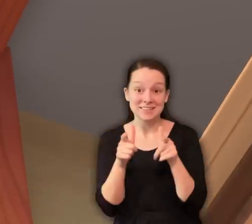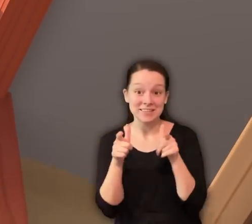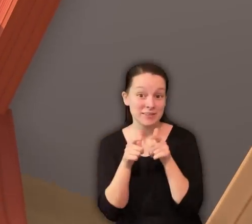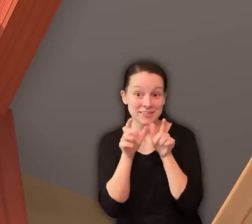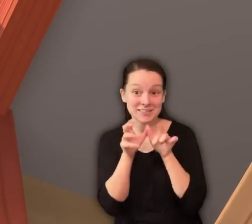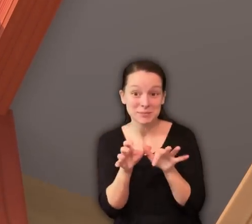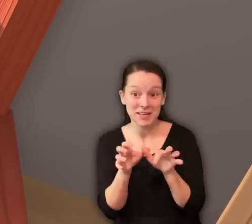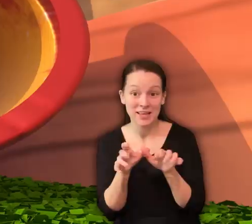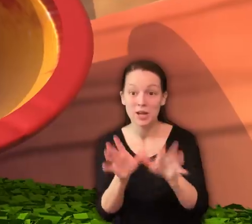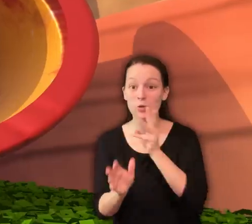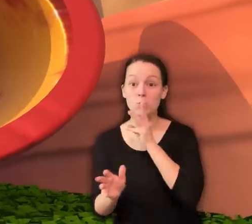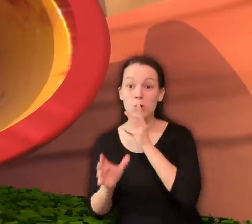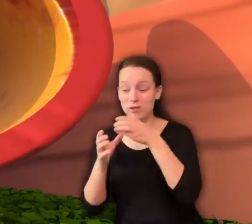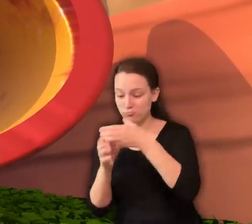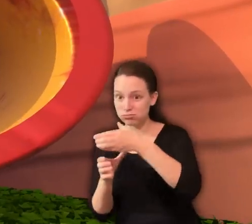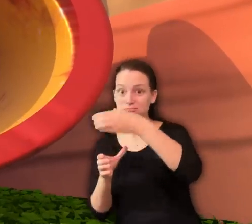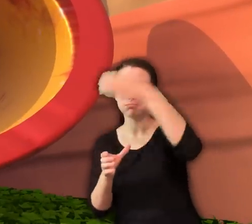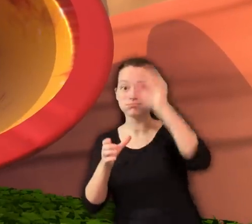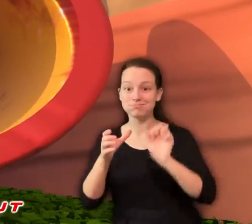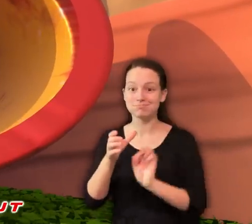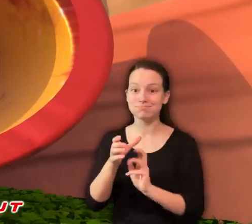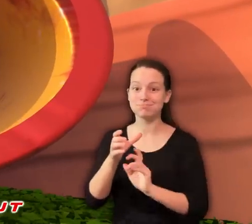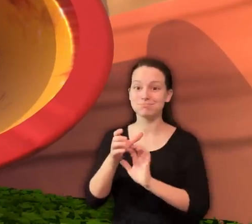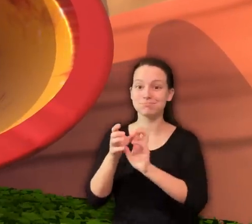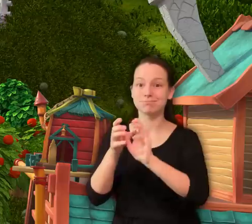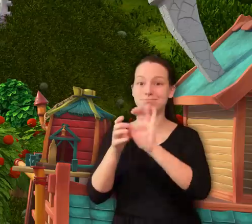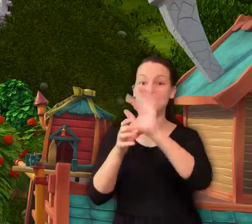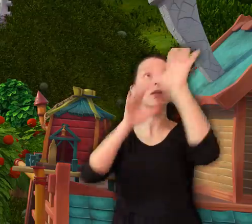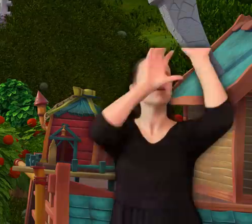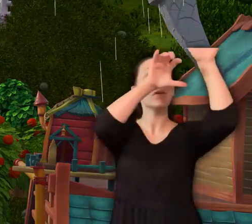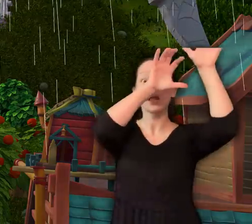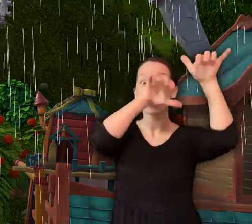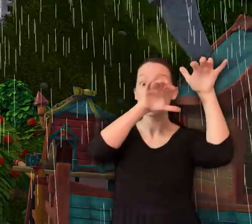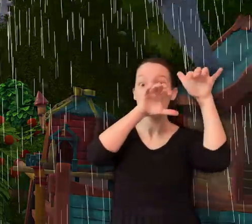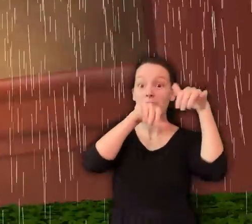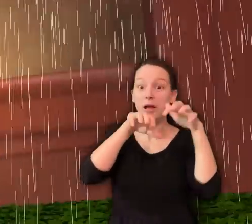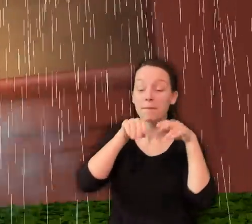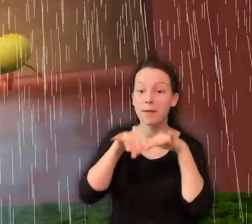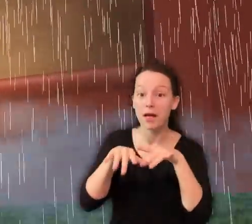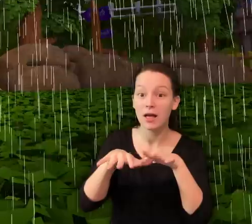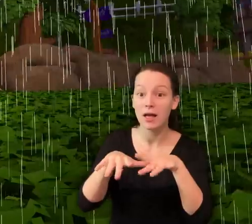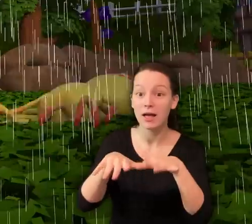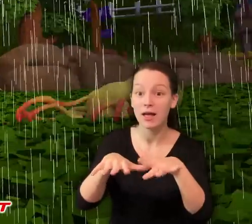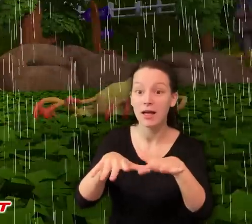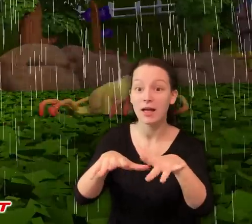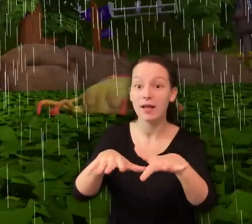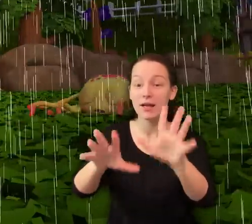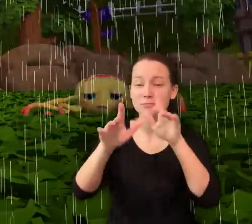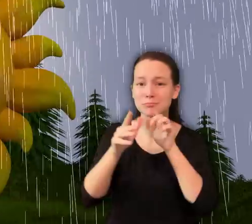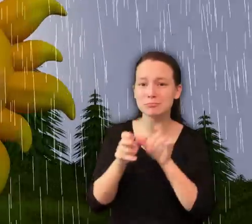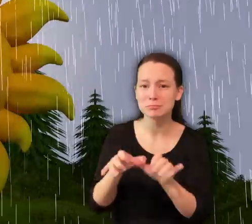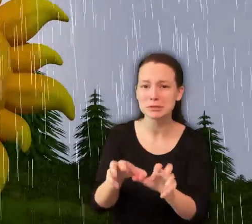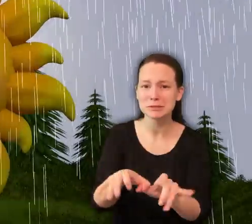the Incy Wincy Spider climbed up the water spout down came the rain and washed the spider